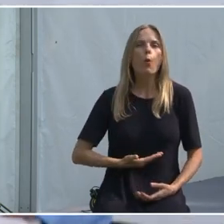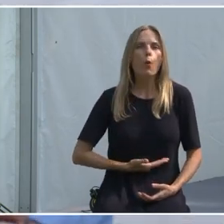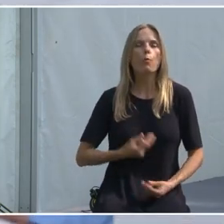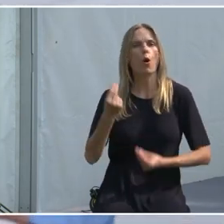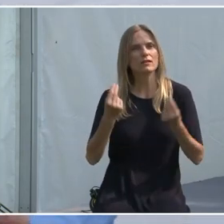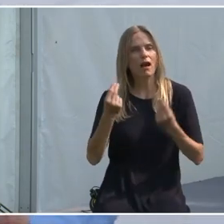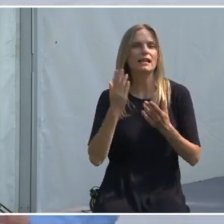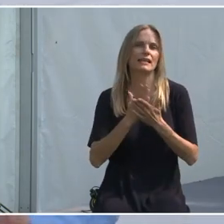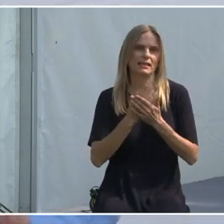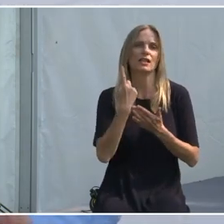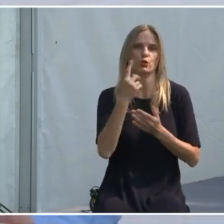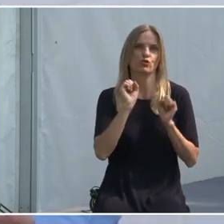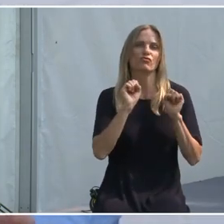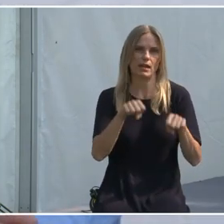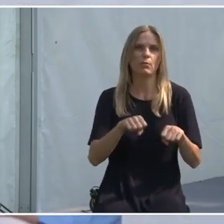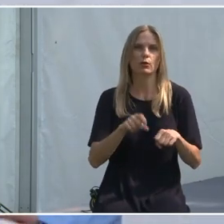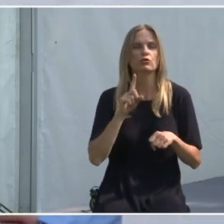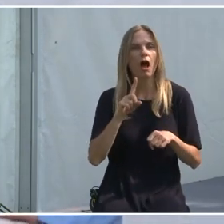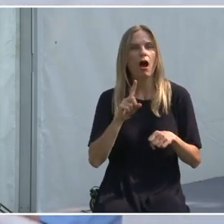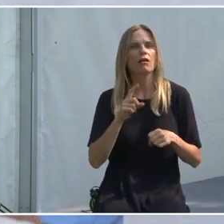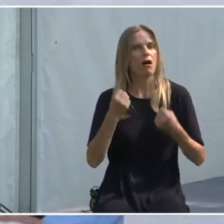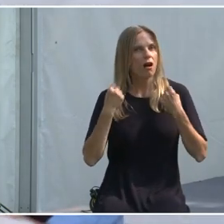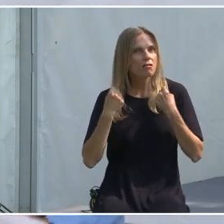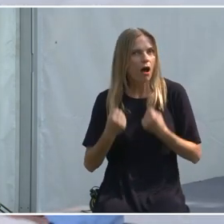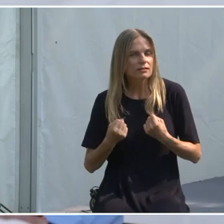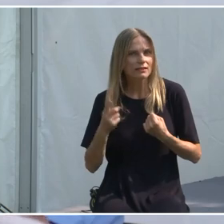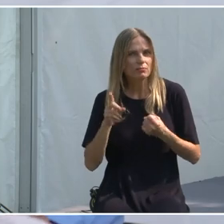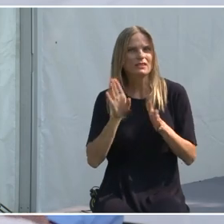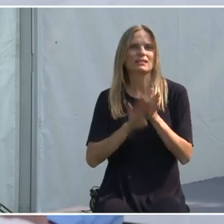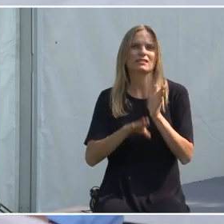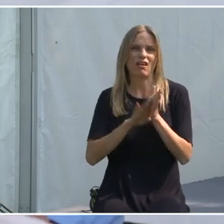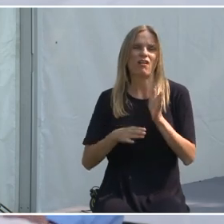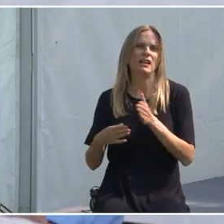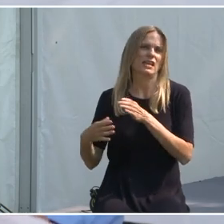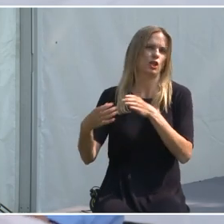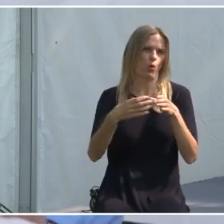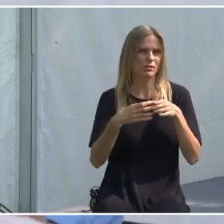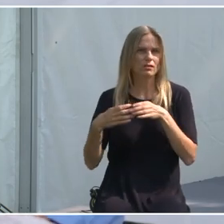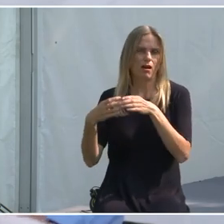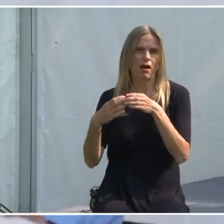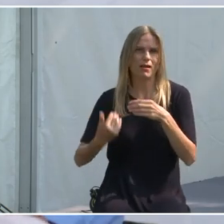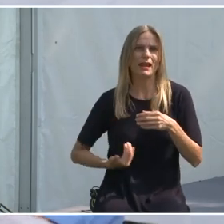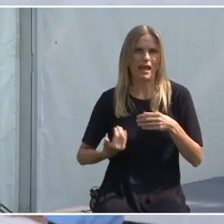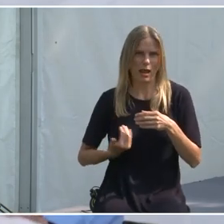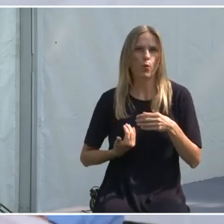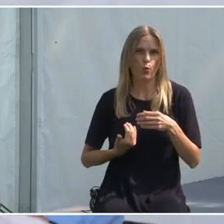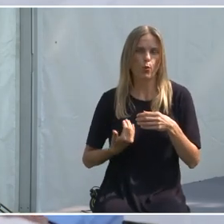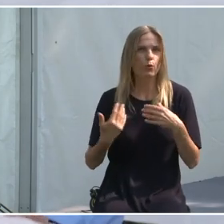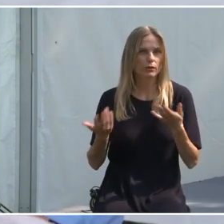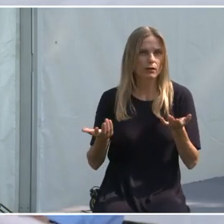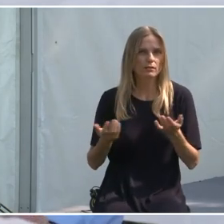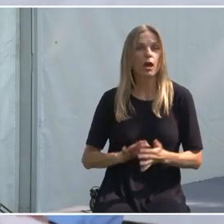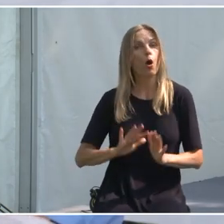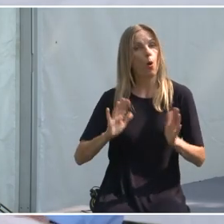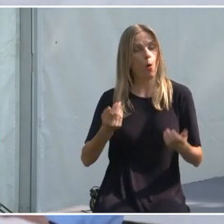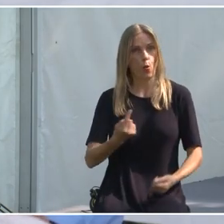The challenge, of course, in this regular social life of breaking these barriers is the part that when you're